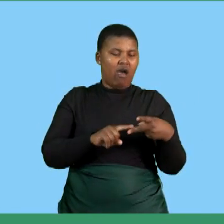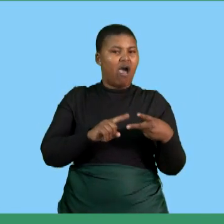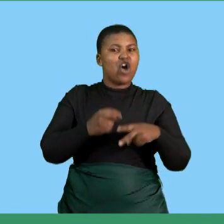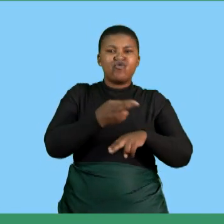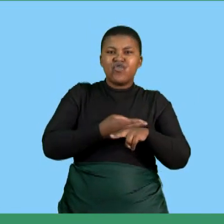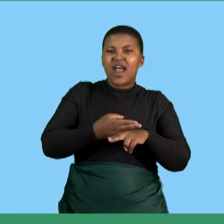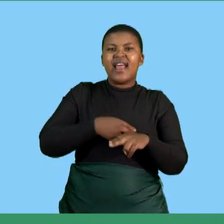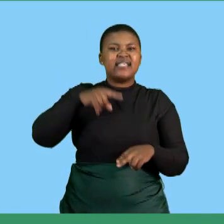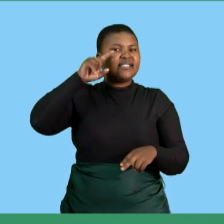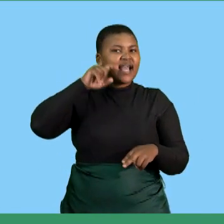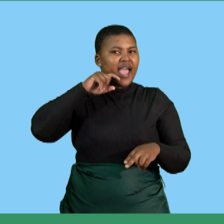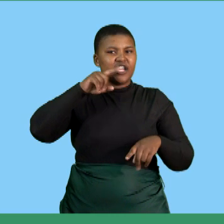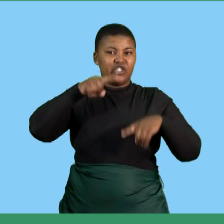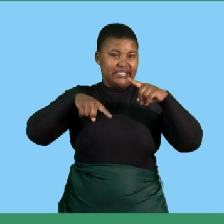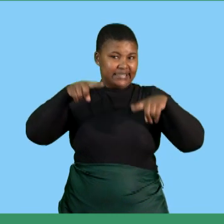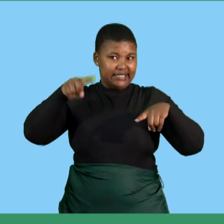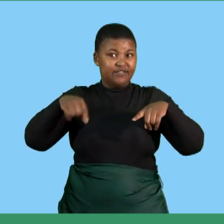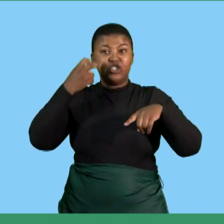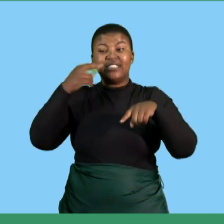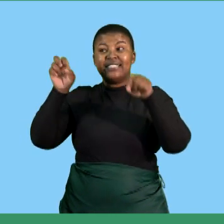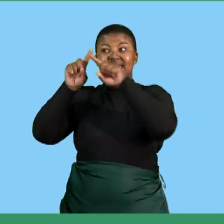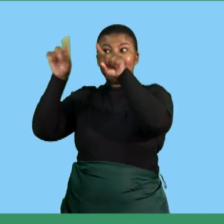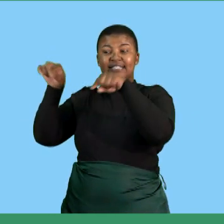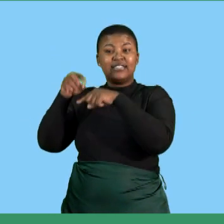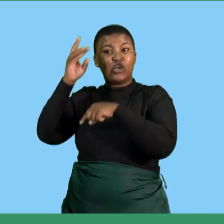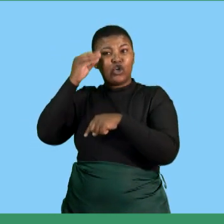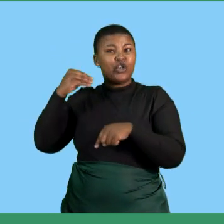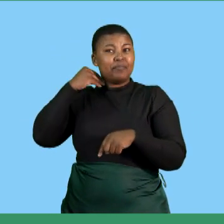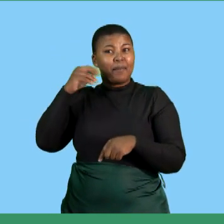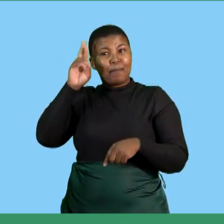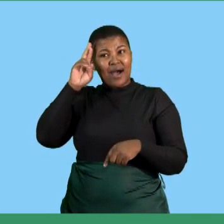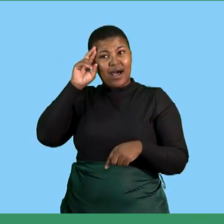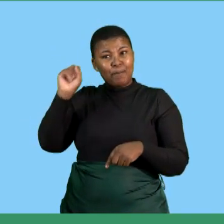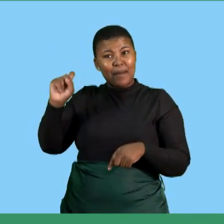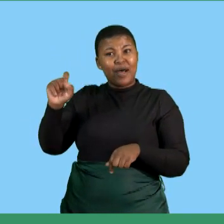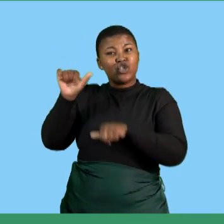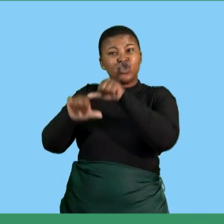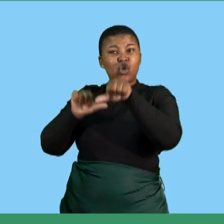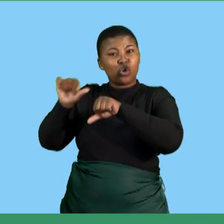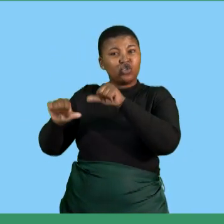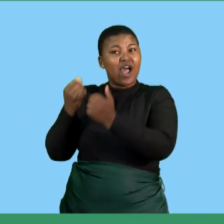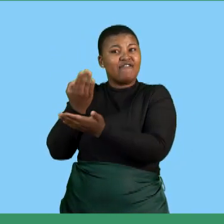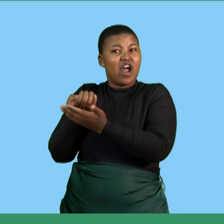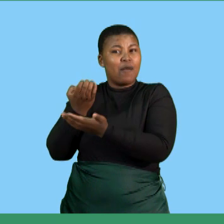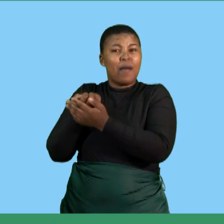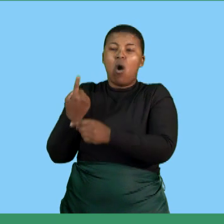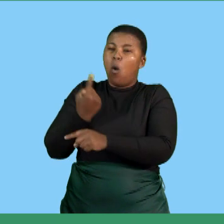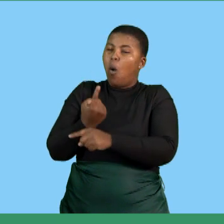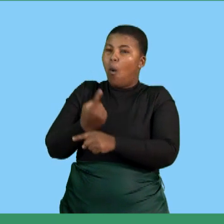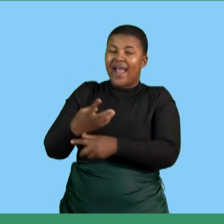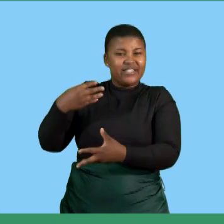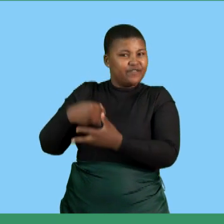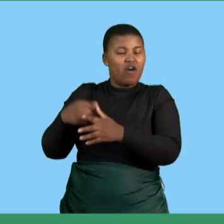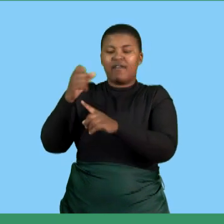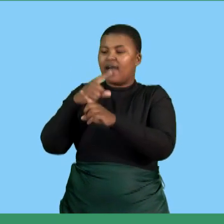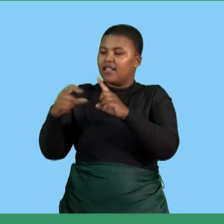and demographic environment. So look at this little block at the right-hand side. Remember, social environment